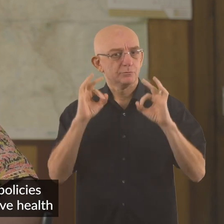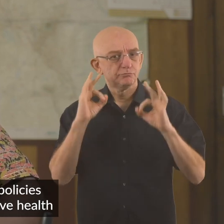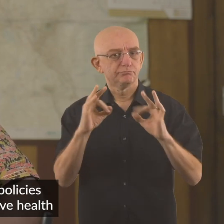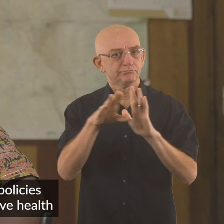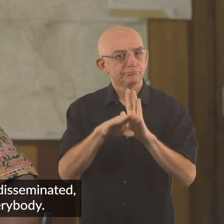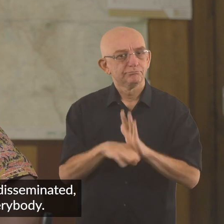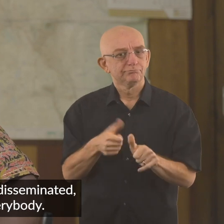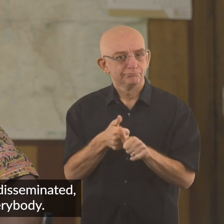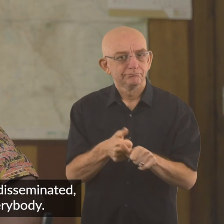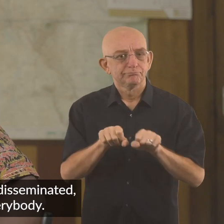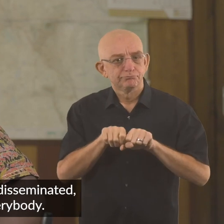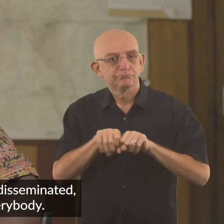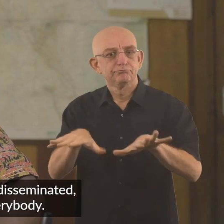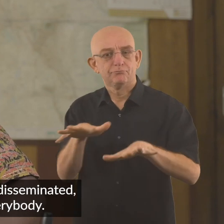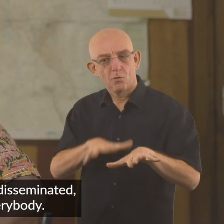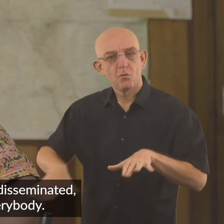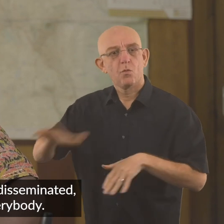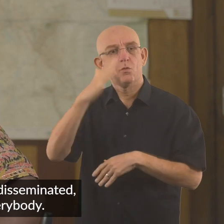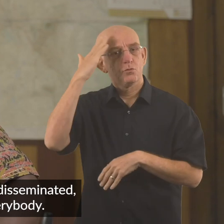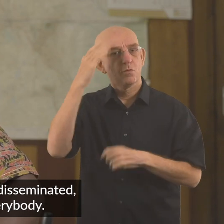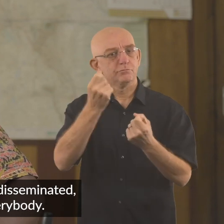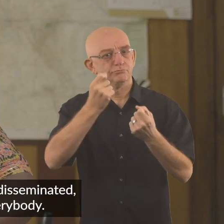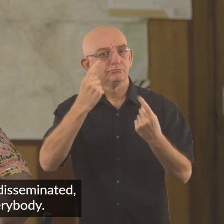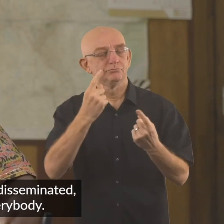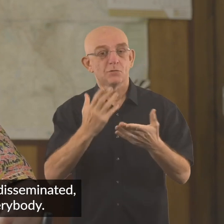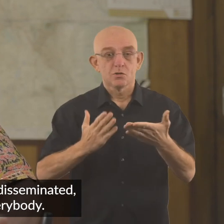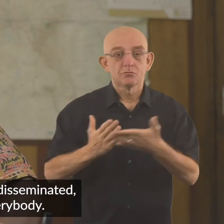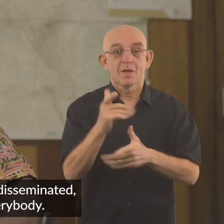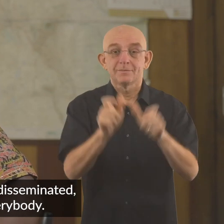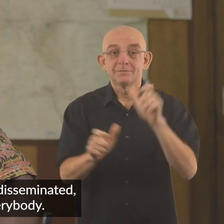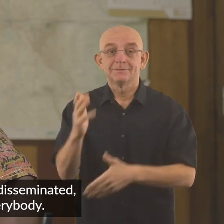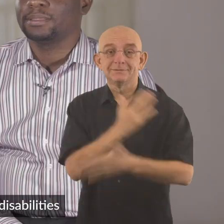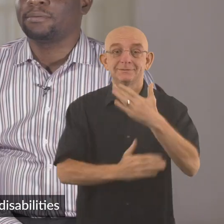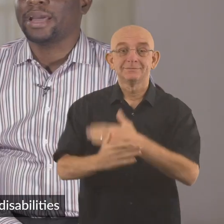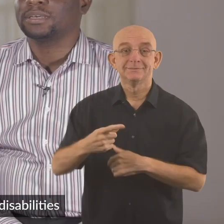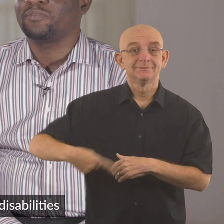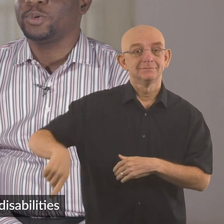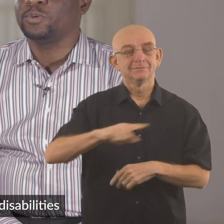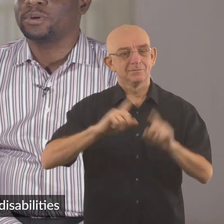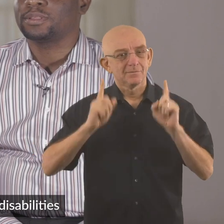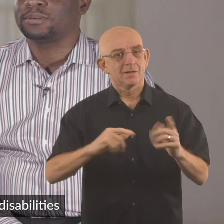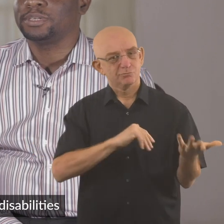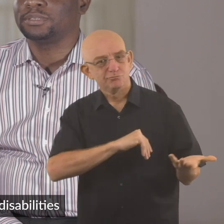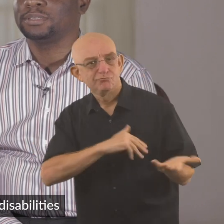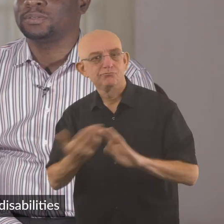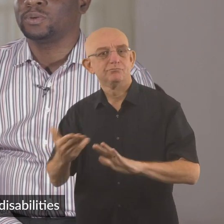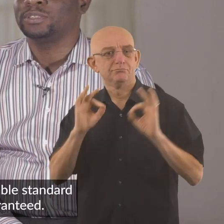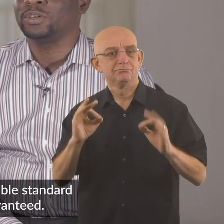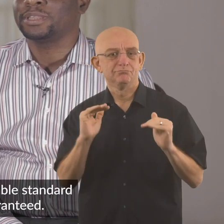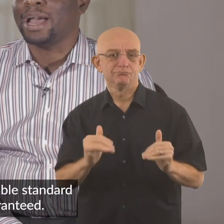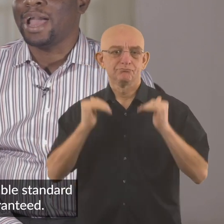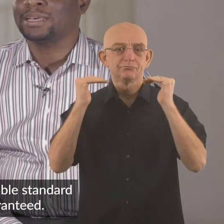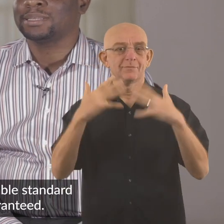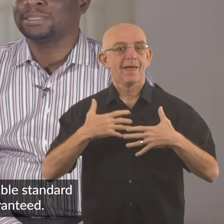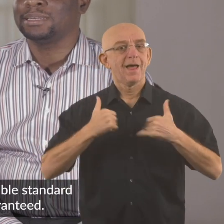to reproductive health are well implemented, well disseminated. They are known by everybody. The right of people with disabilities to